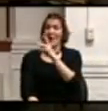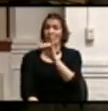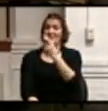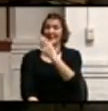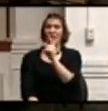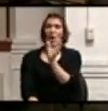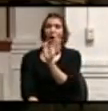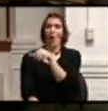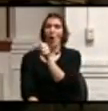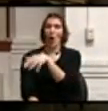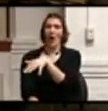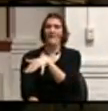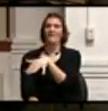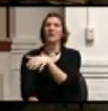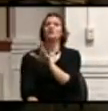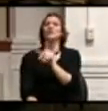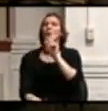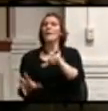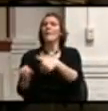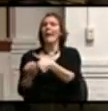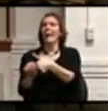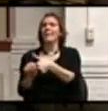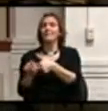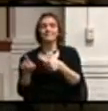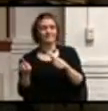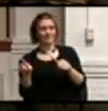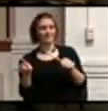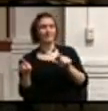correct. Okay. We'd leave it as a backup. If the timing is right because of the quick